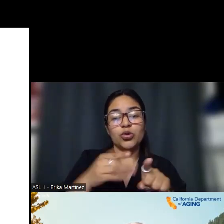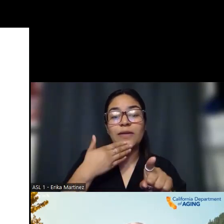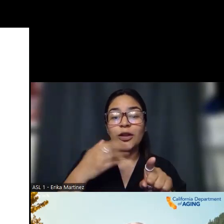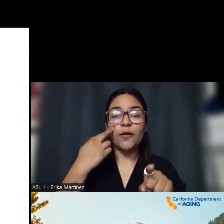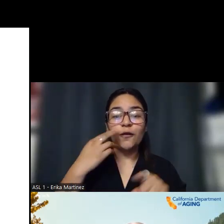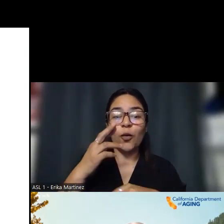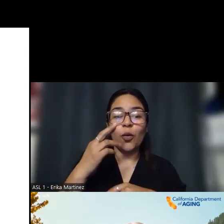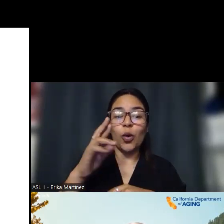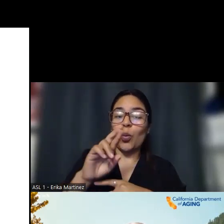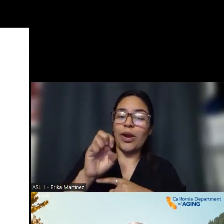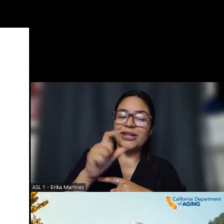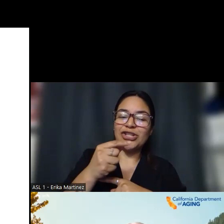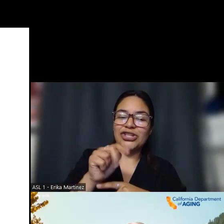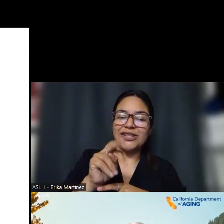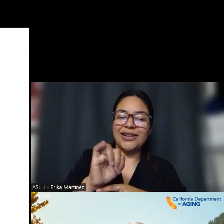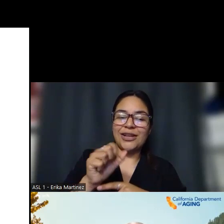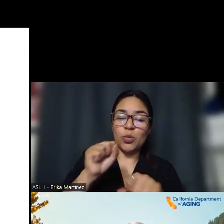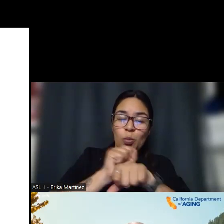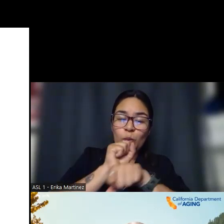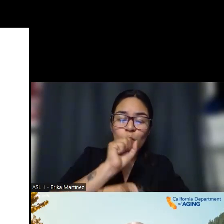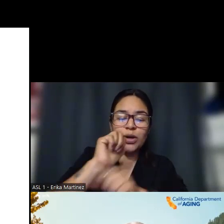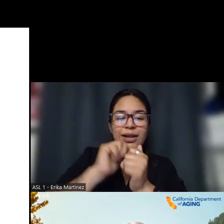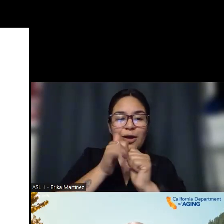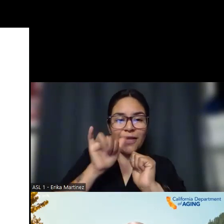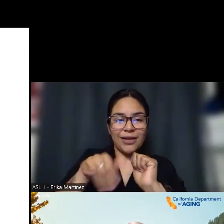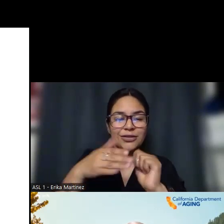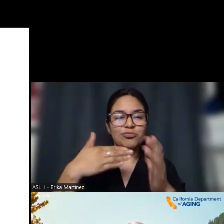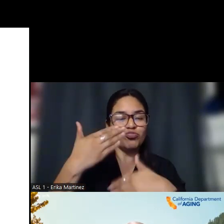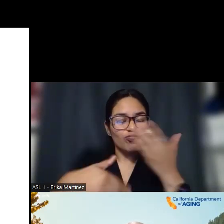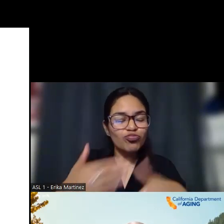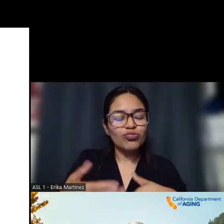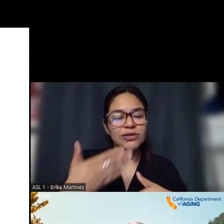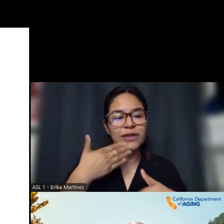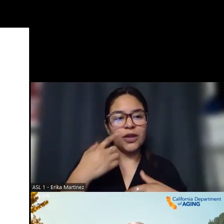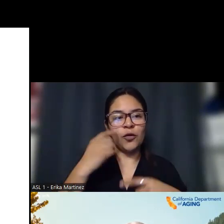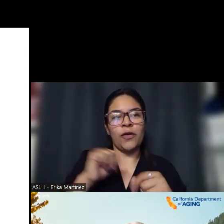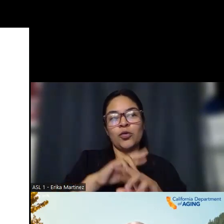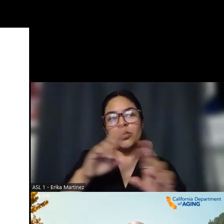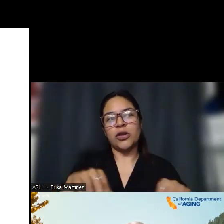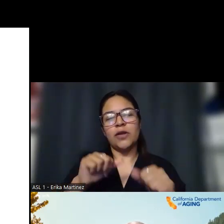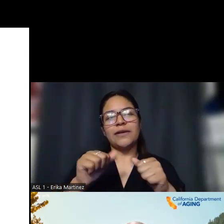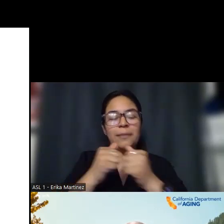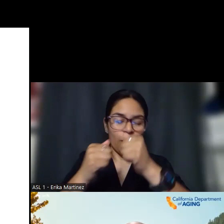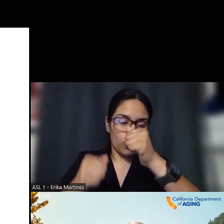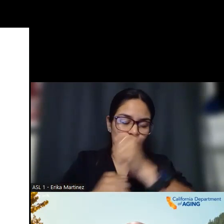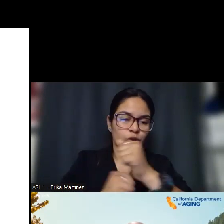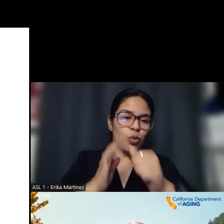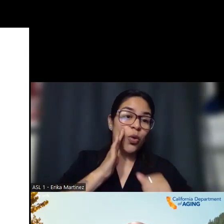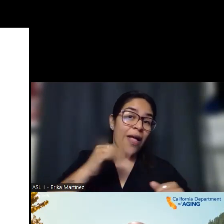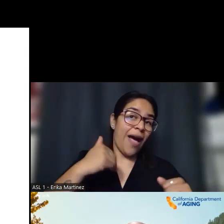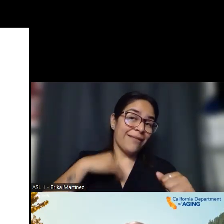reporting out outcomes and data and results, and, really building a foundation that together we can all